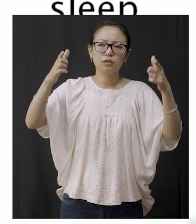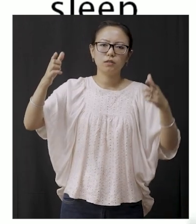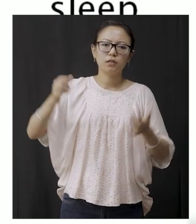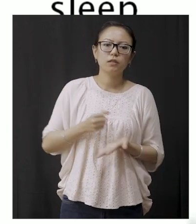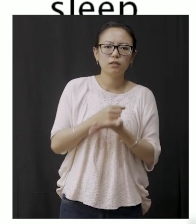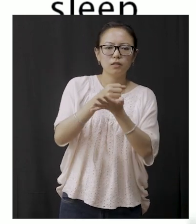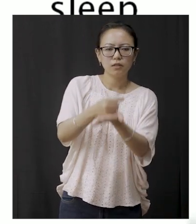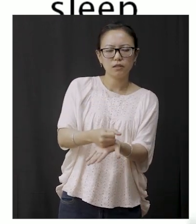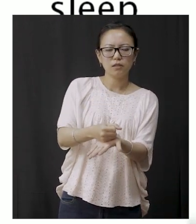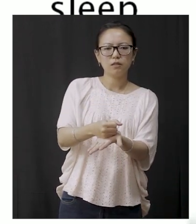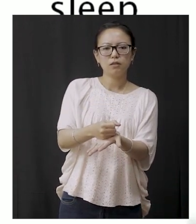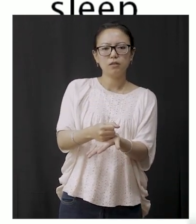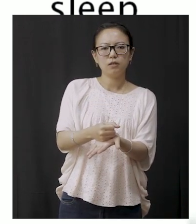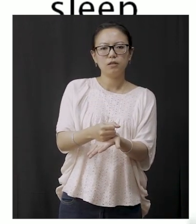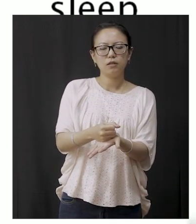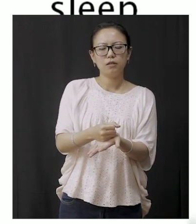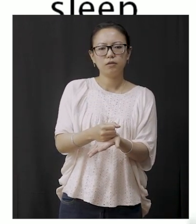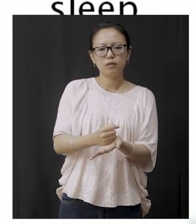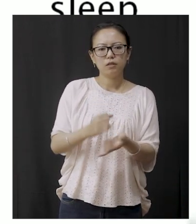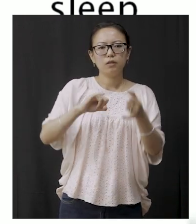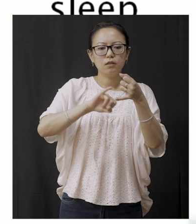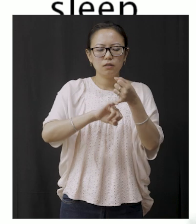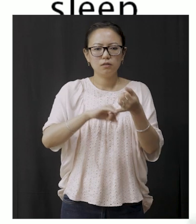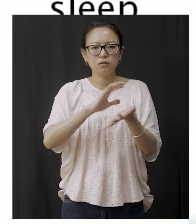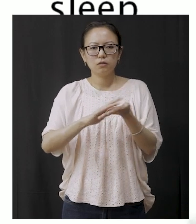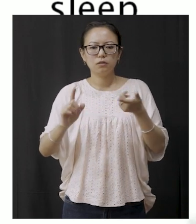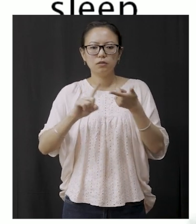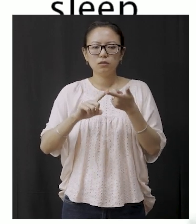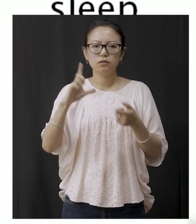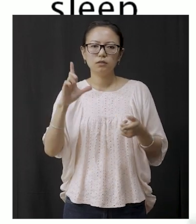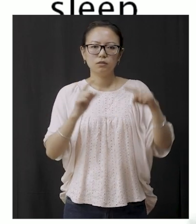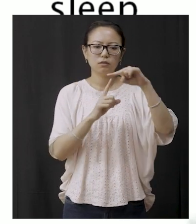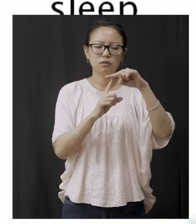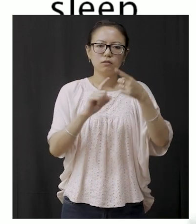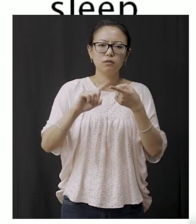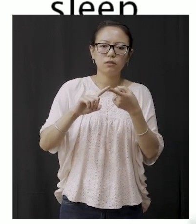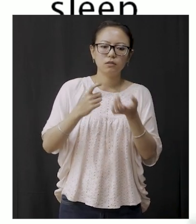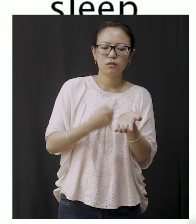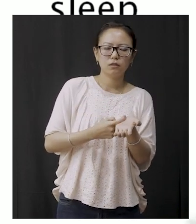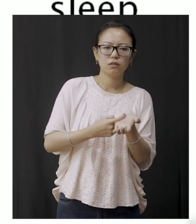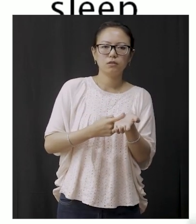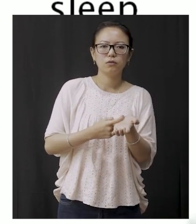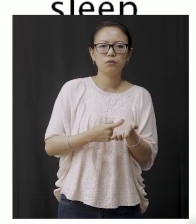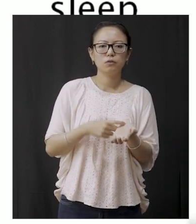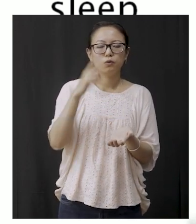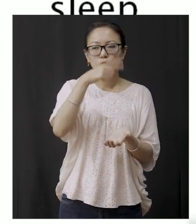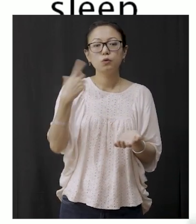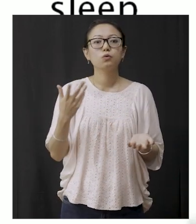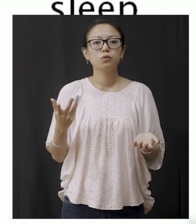means protect, to give protection. The trees protect the birds during the night as they